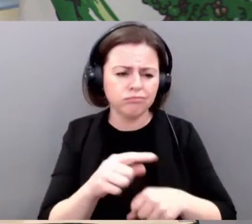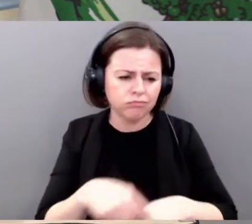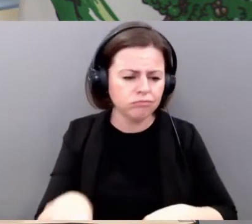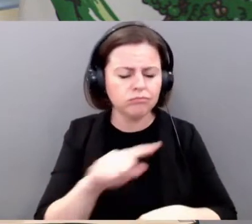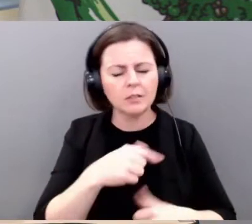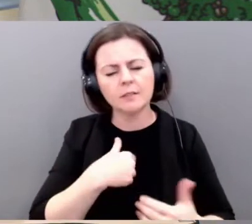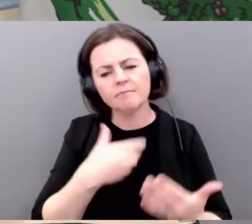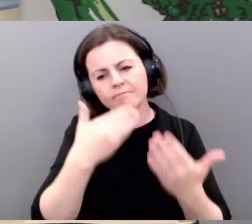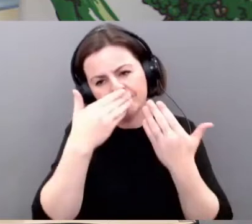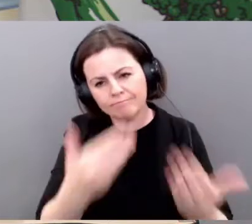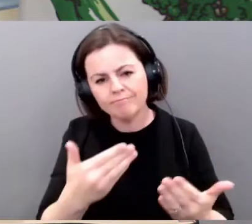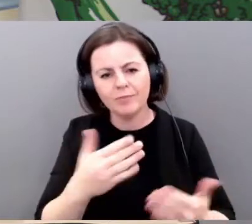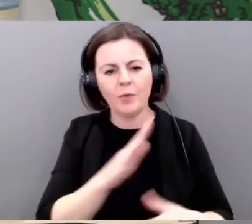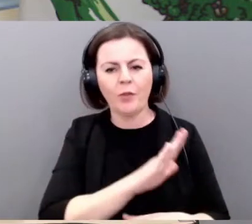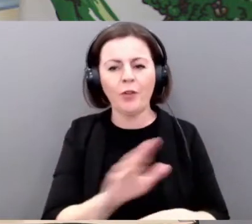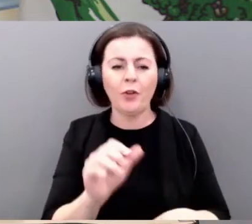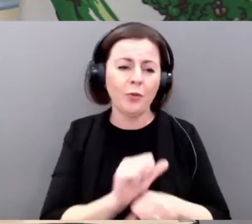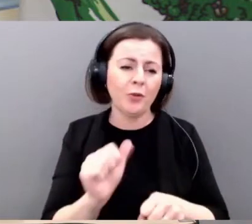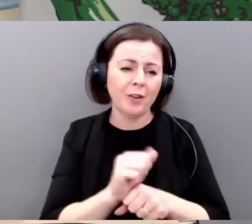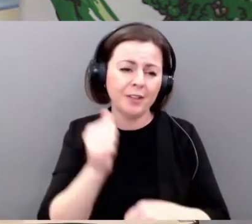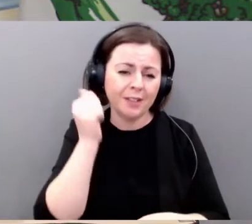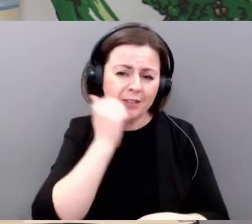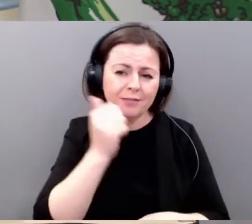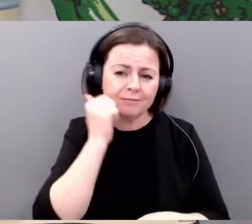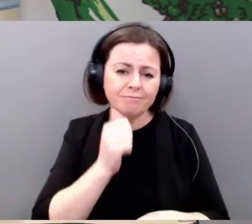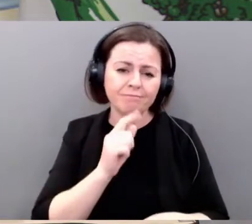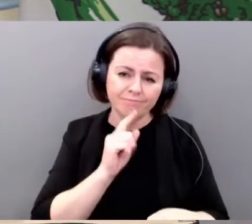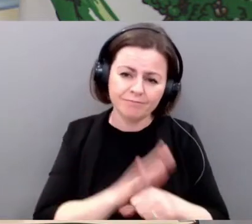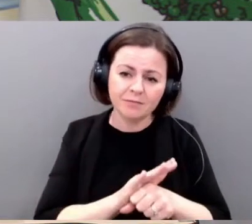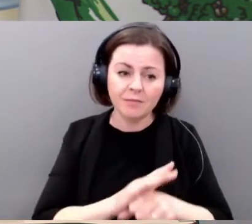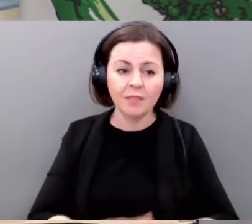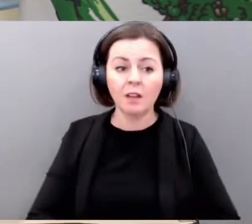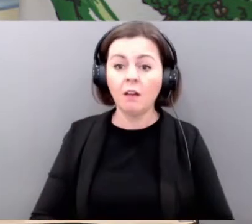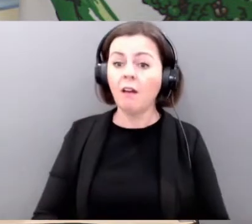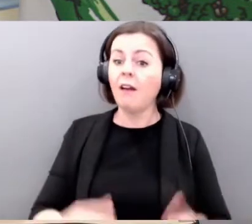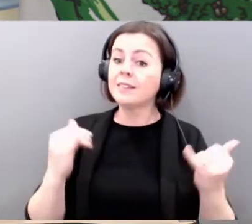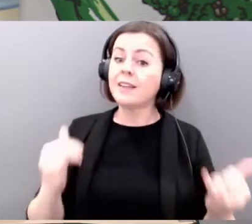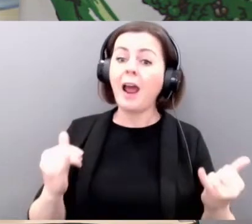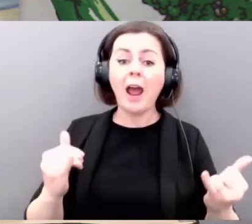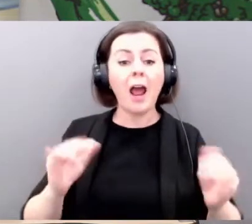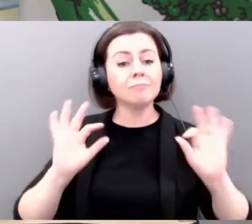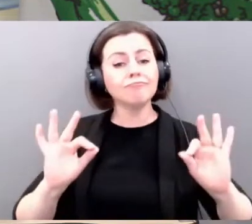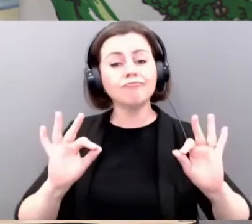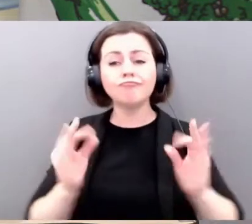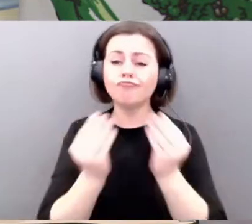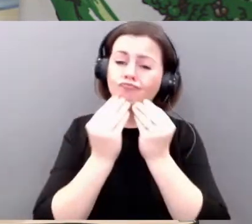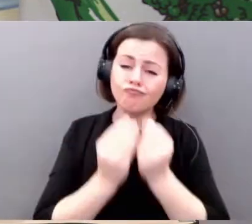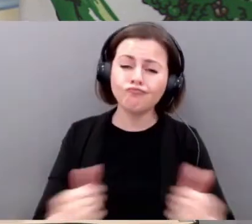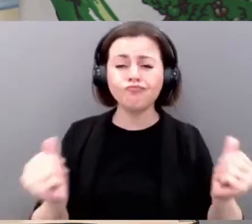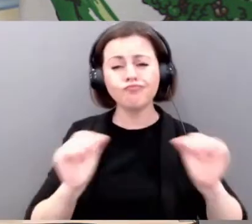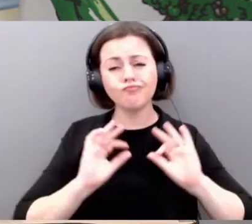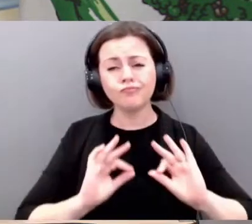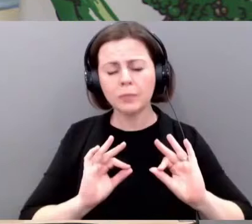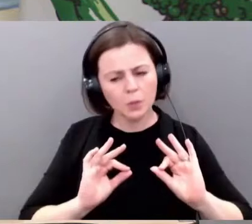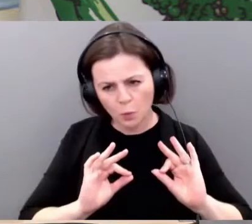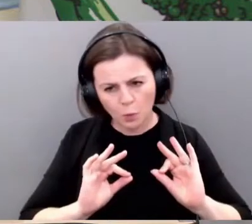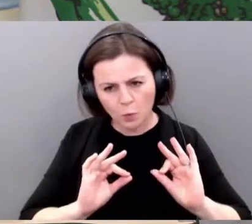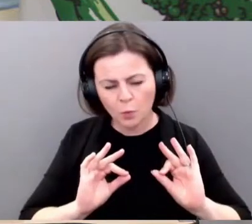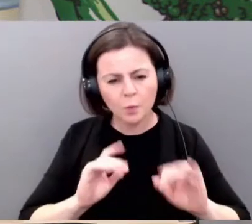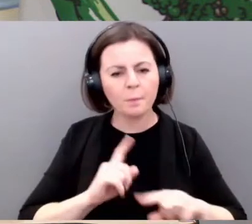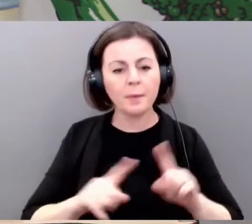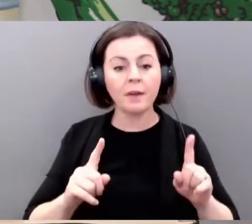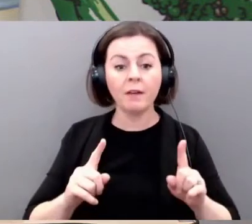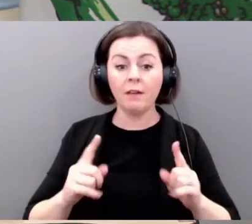about their work every day. All of that to say, we aren't out of the woods here yet, but we sit here before you knowing that we're in a much